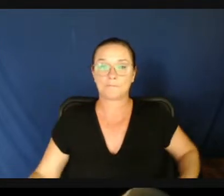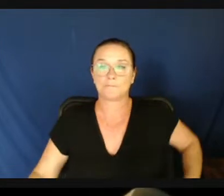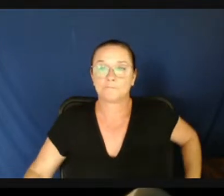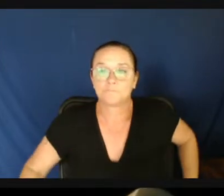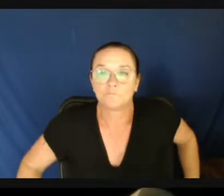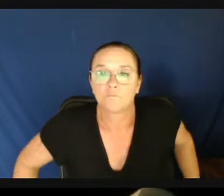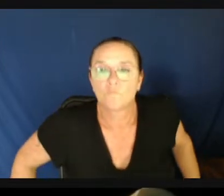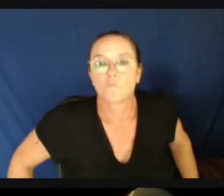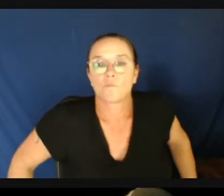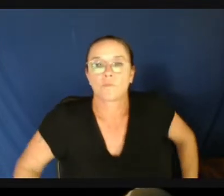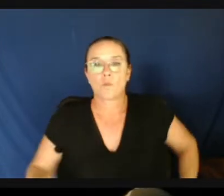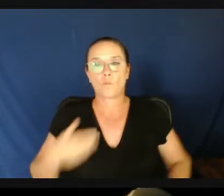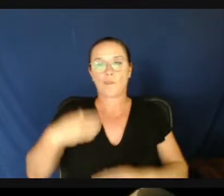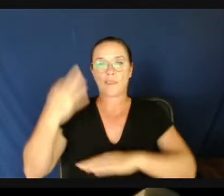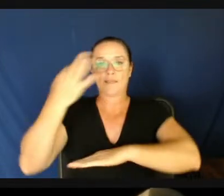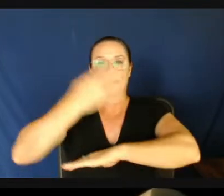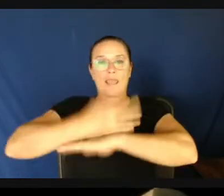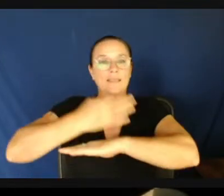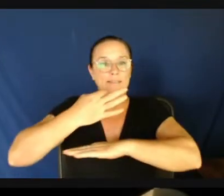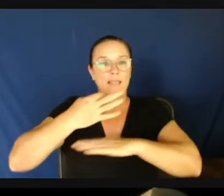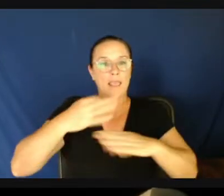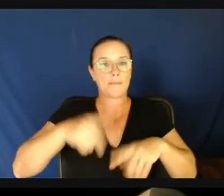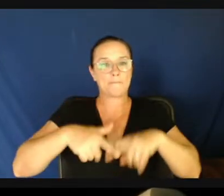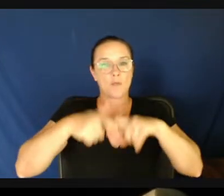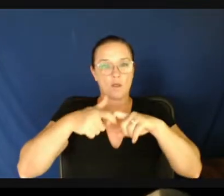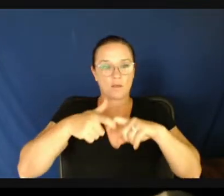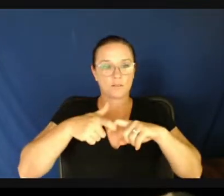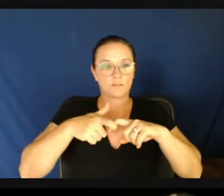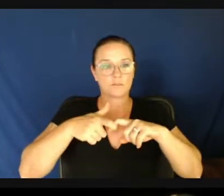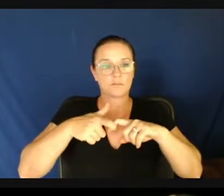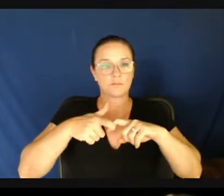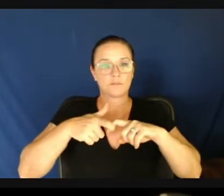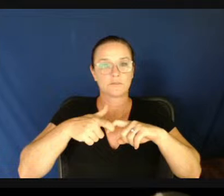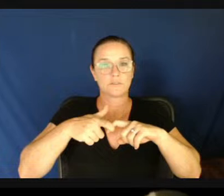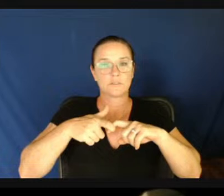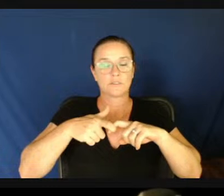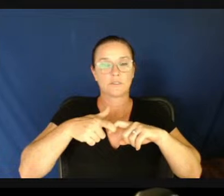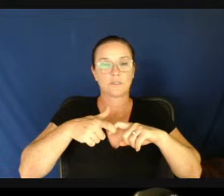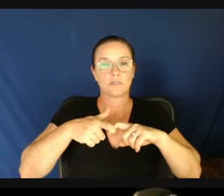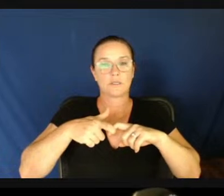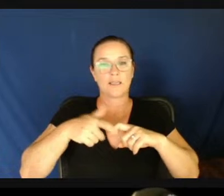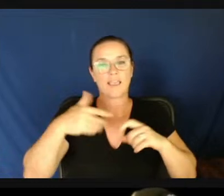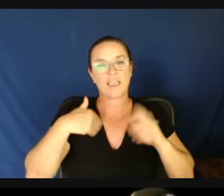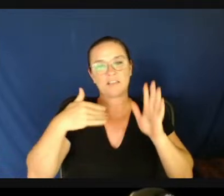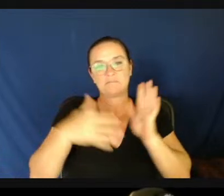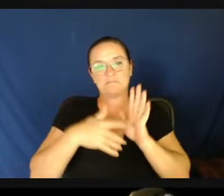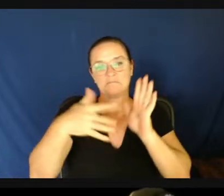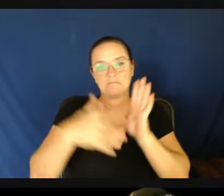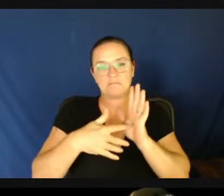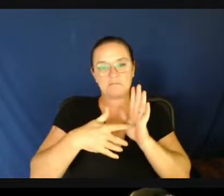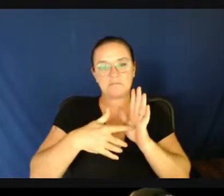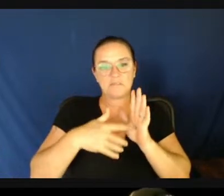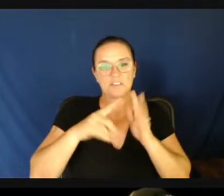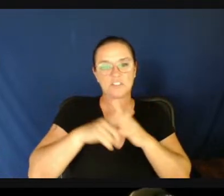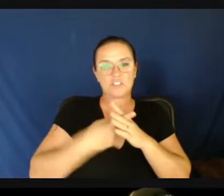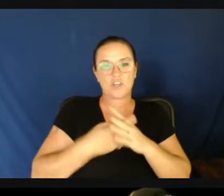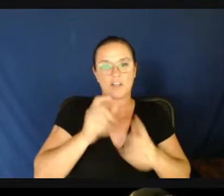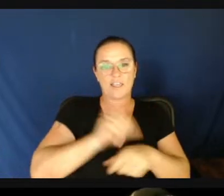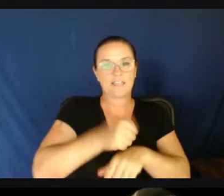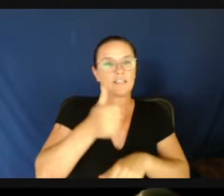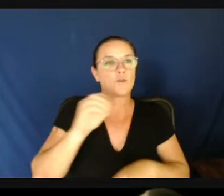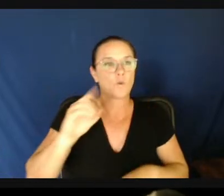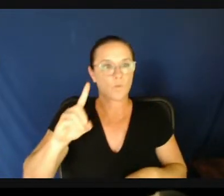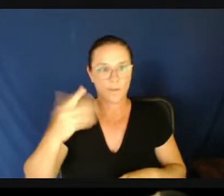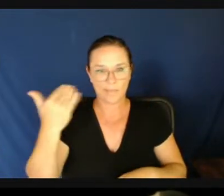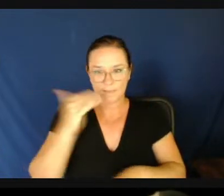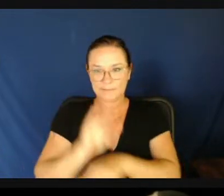9-day pause there, and intermittent activity beginning 10:01 p.m. last night.